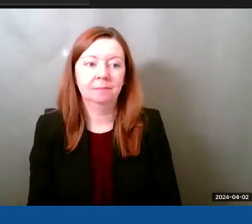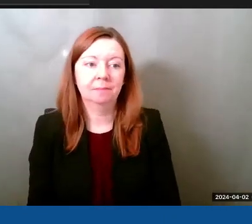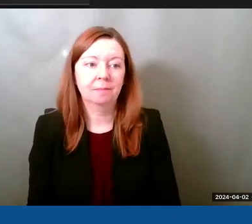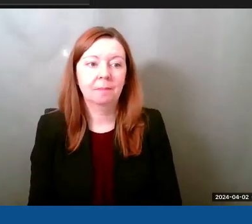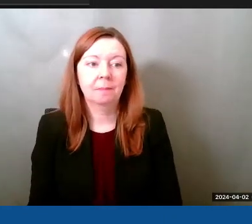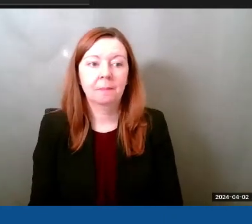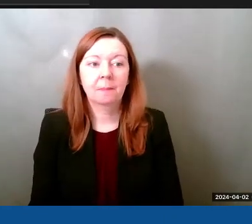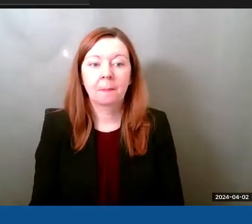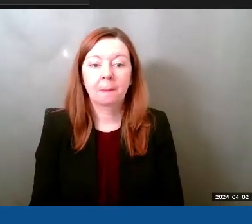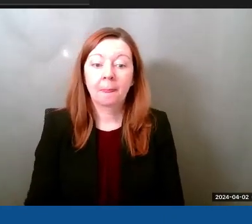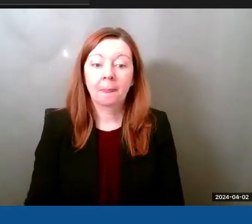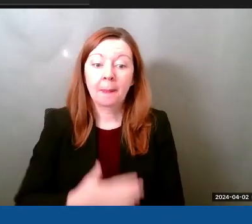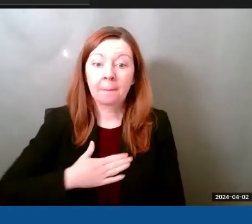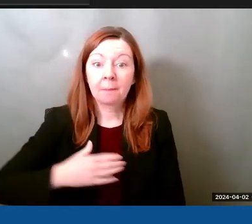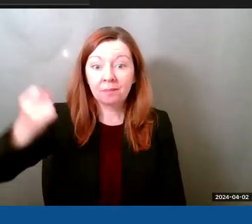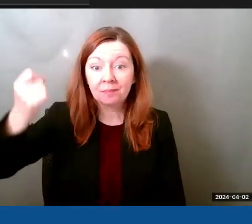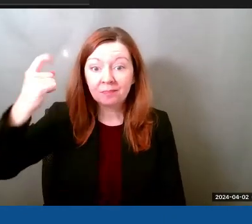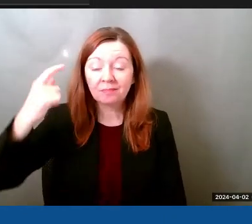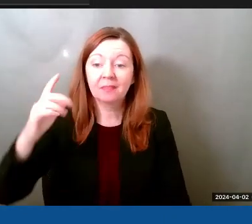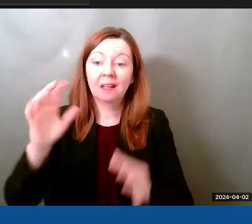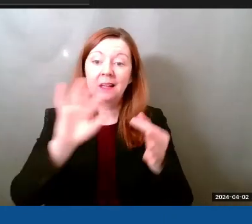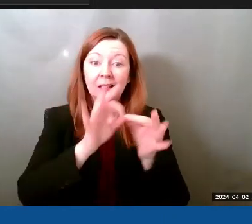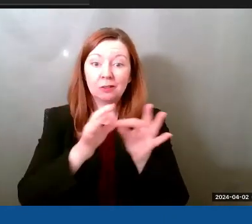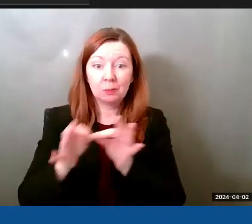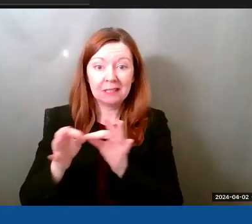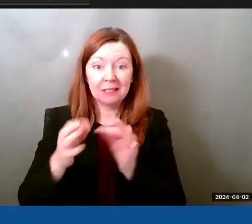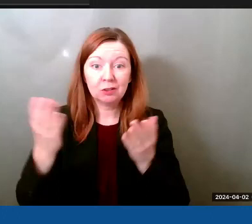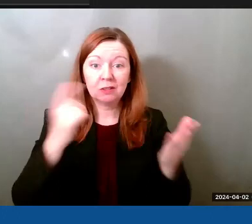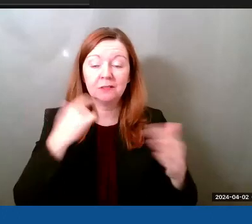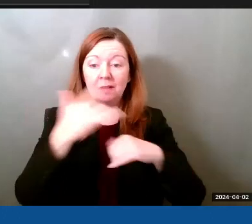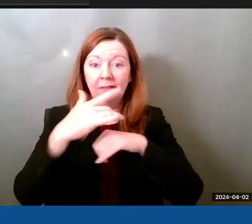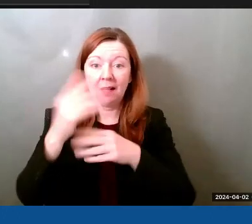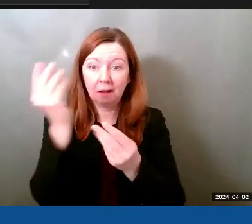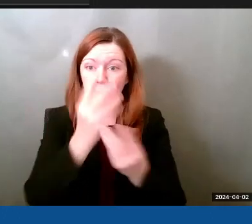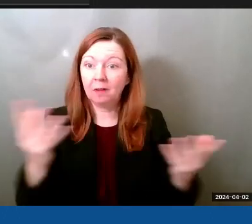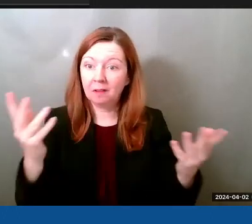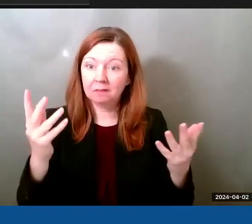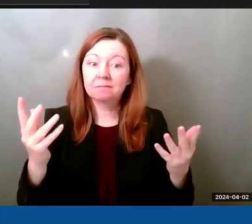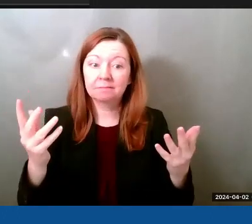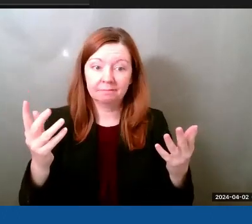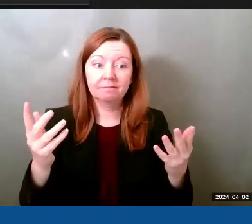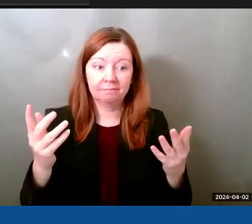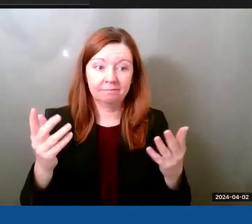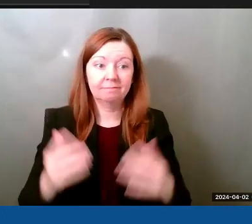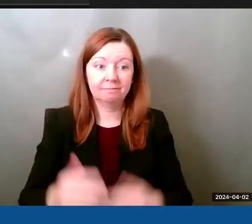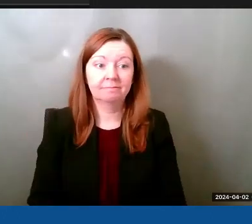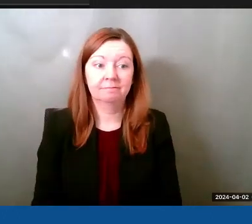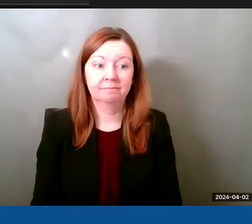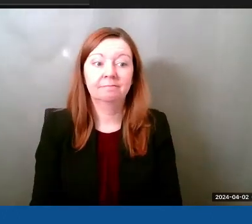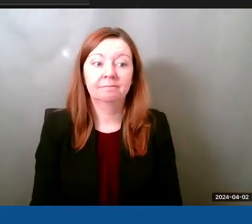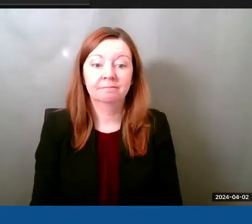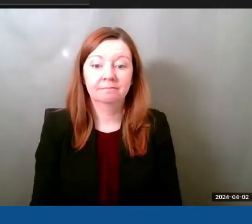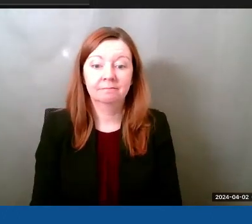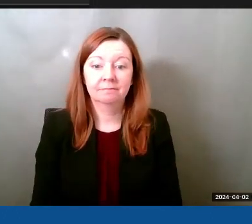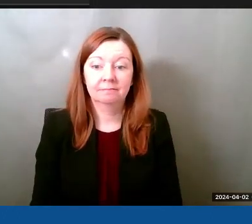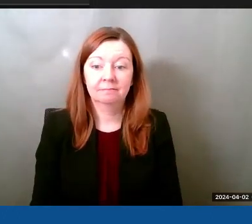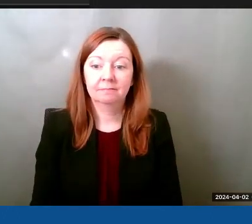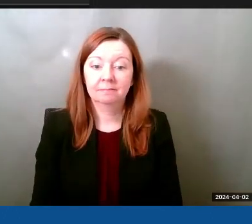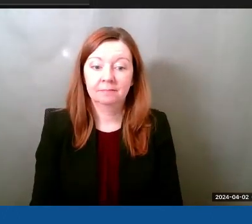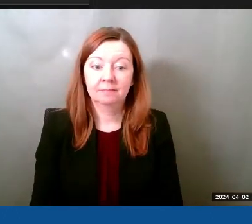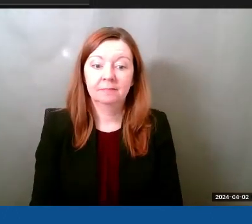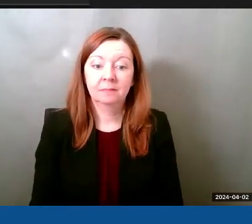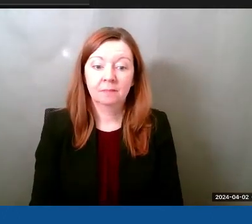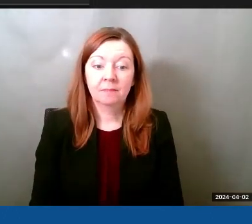Please note that interpretation services are available throughout today's meeting. If on a computer